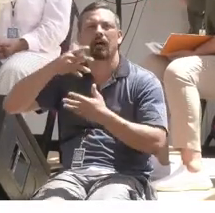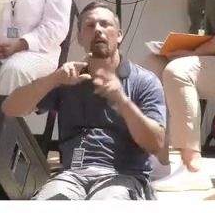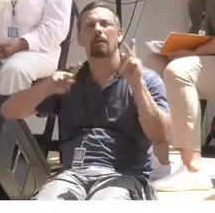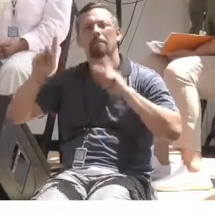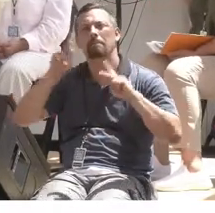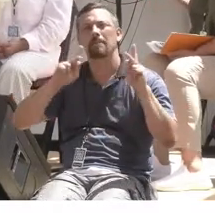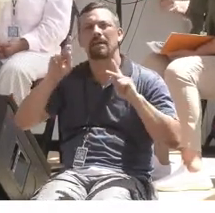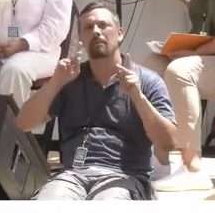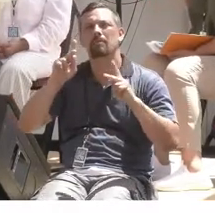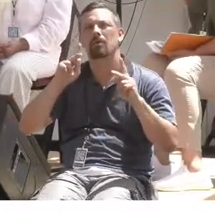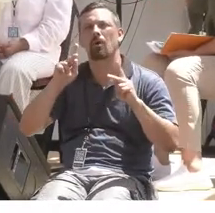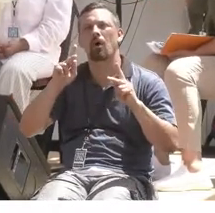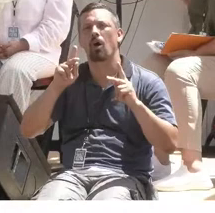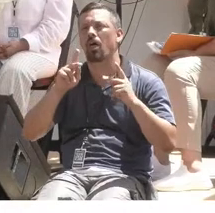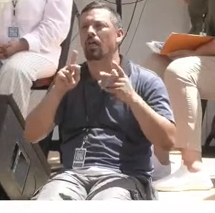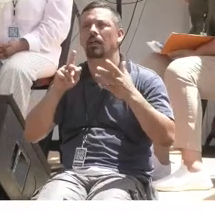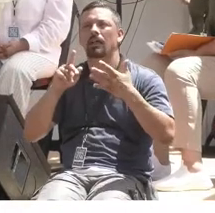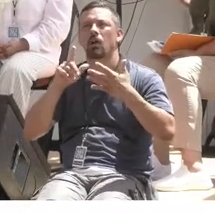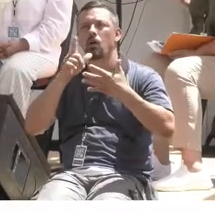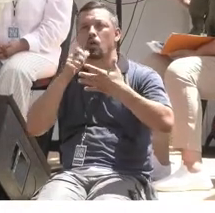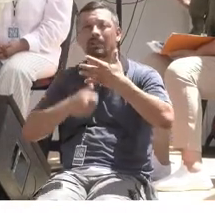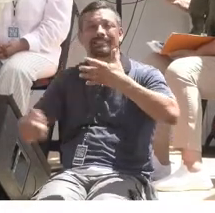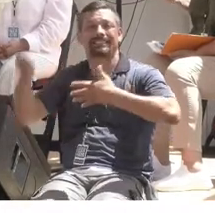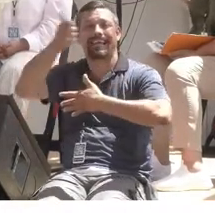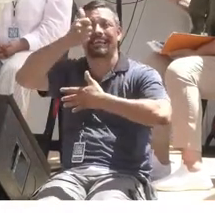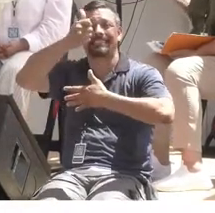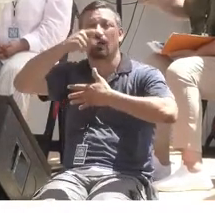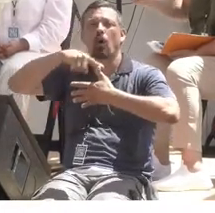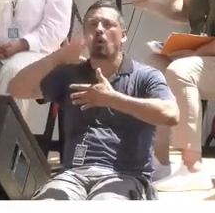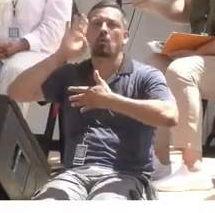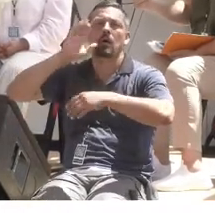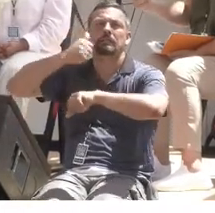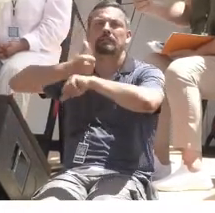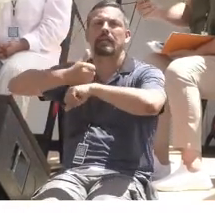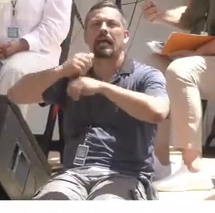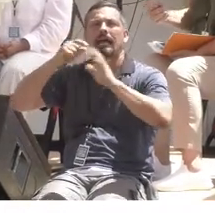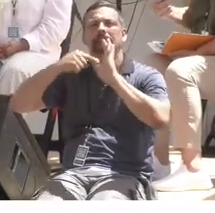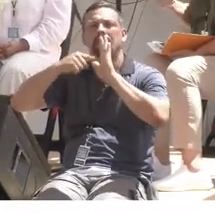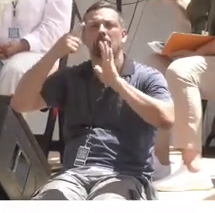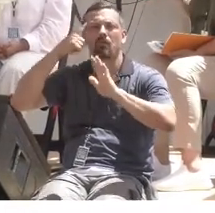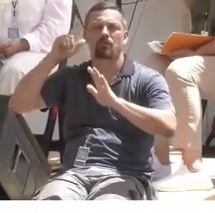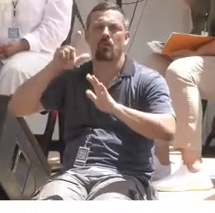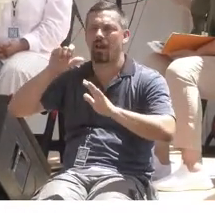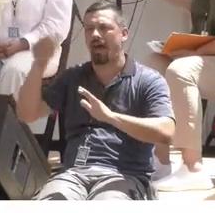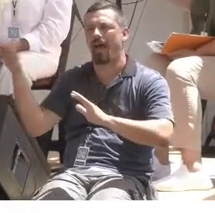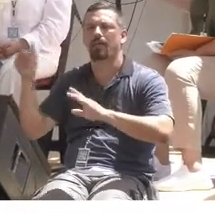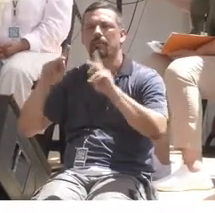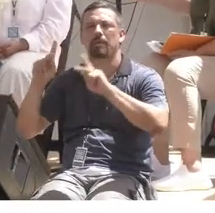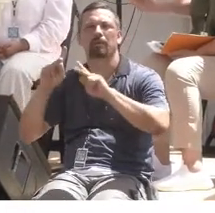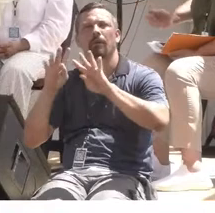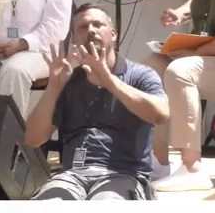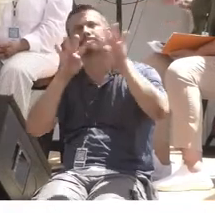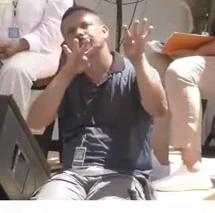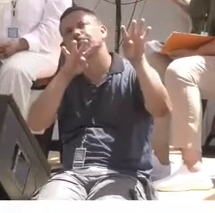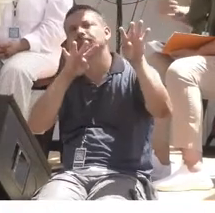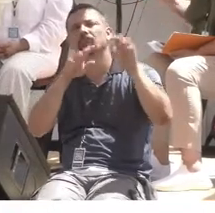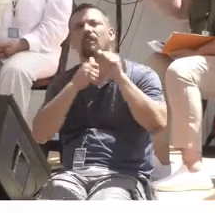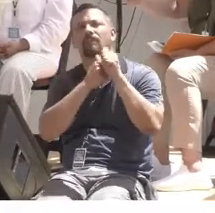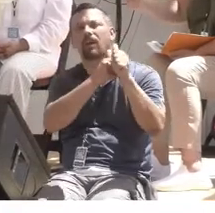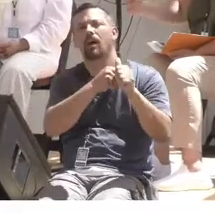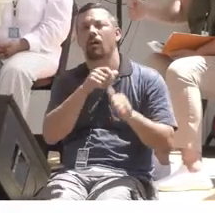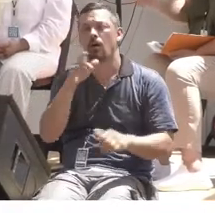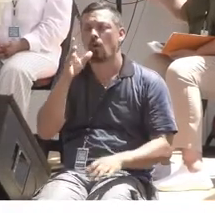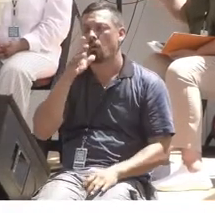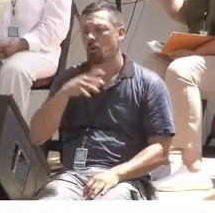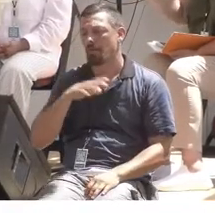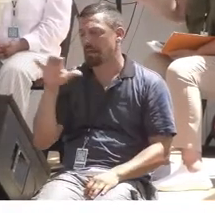people in a higher status will set an example for others to follow. Women like Sara, who step